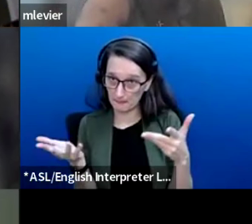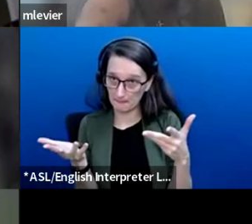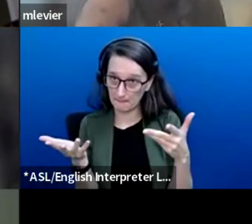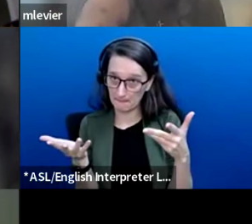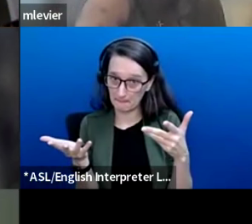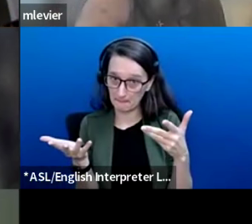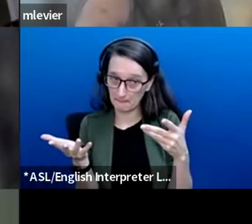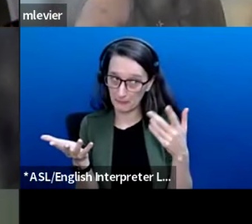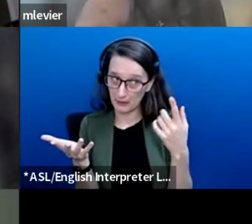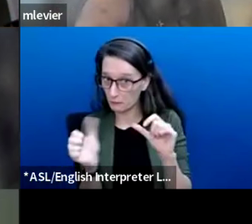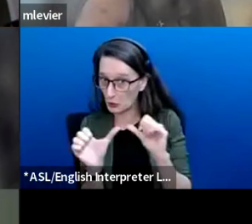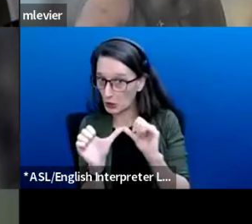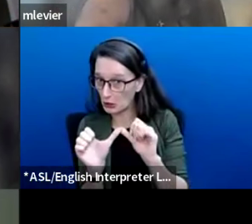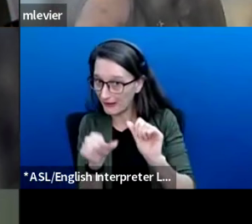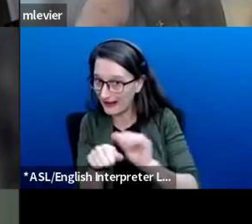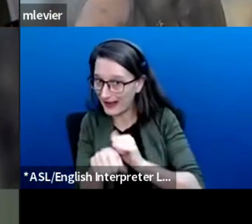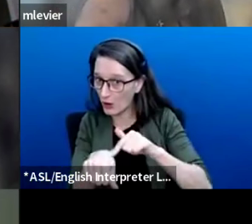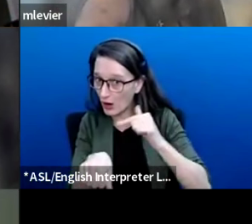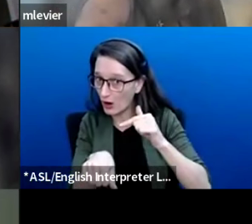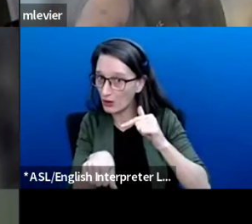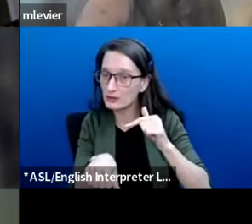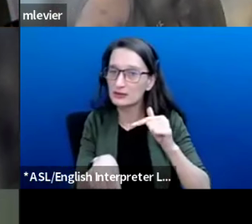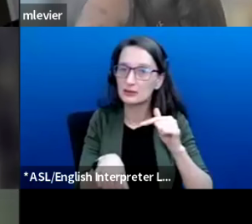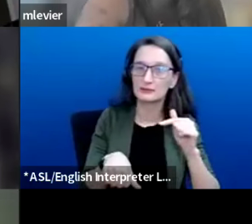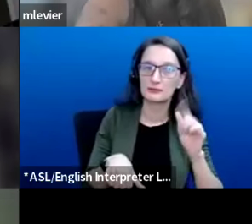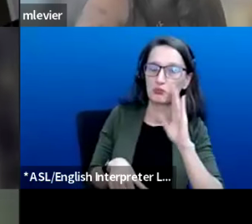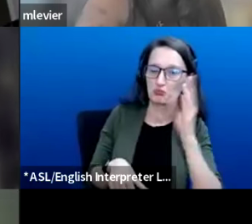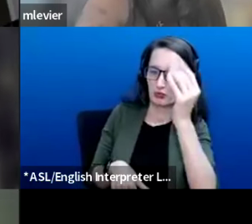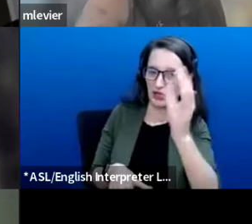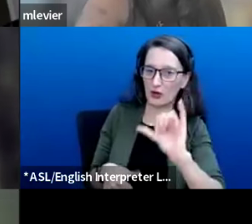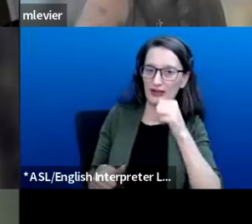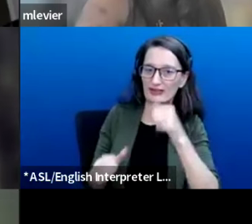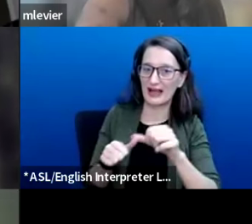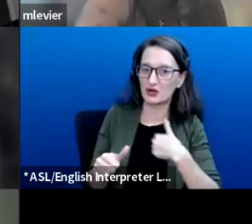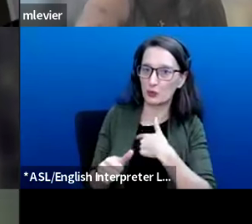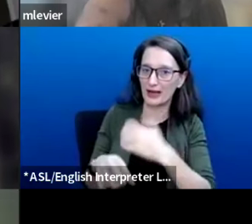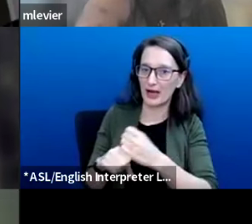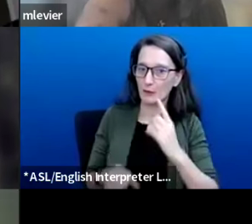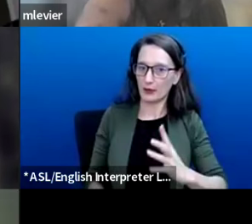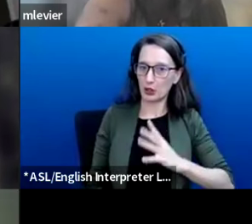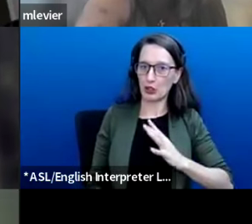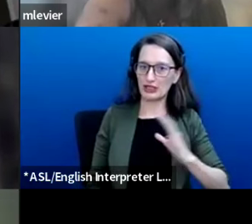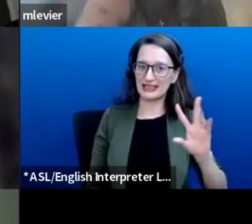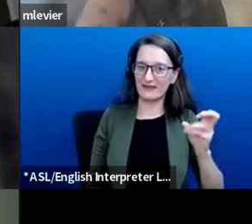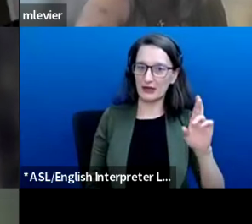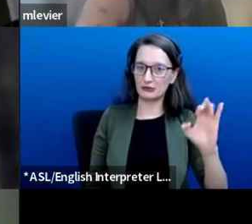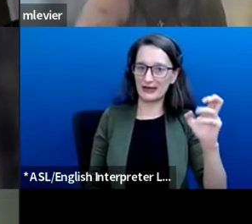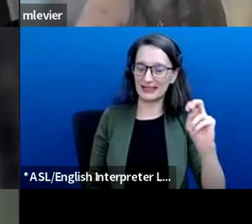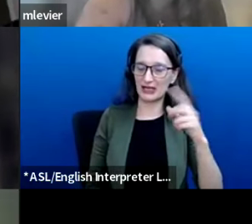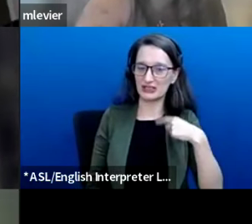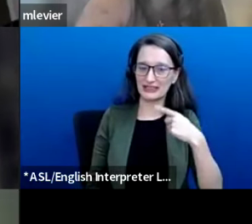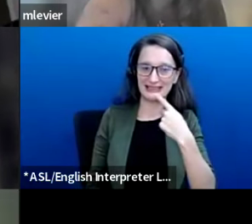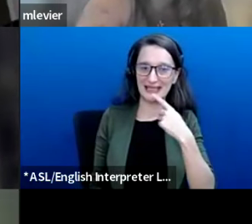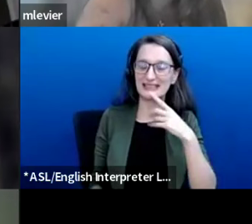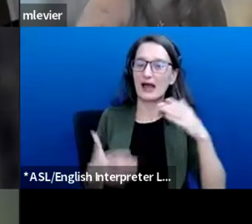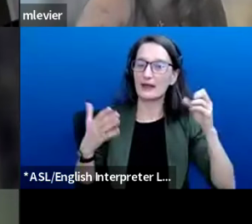how long? I will say that the letter that we reviewed for the courtesy vendorization states that they are granted the exception until further